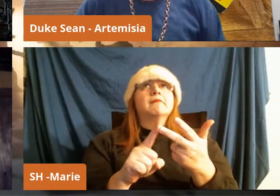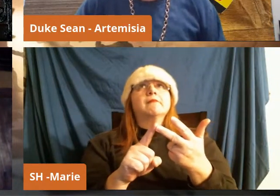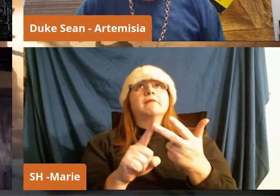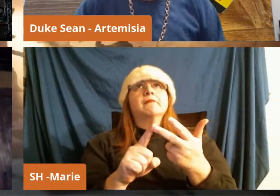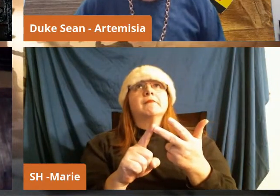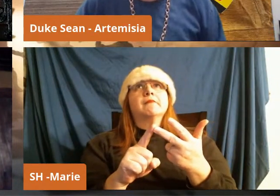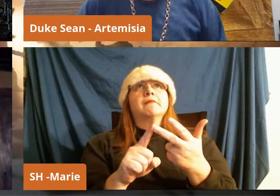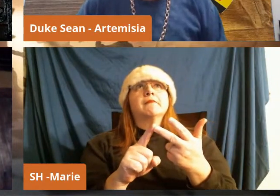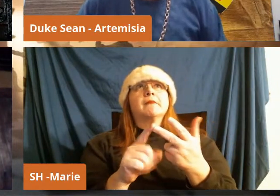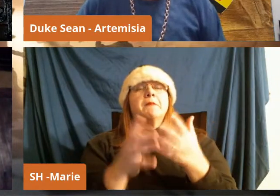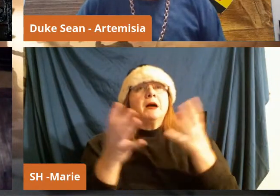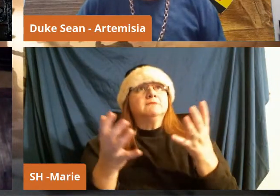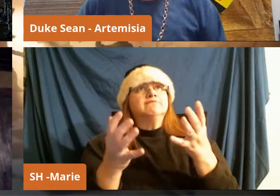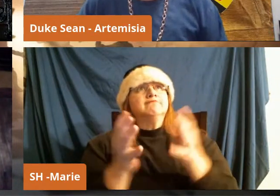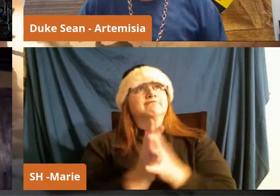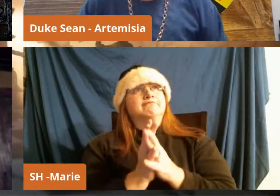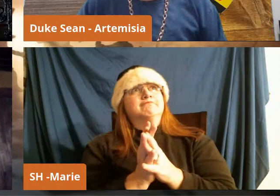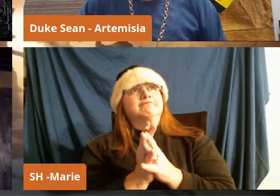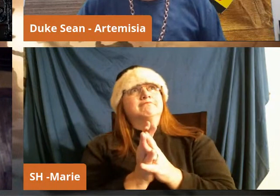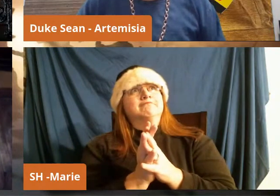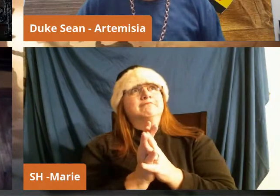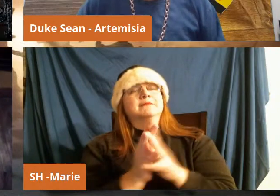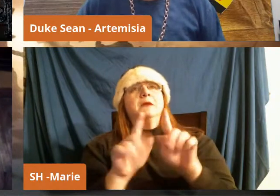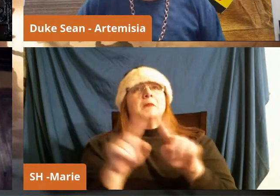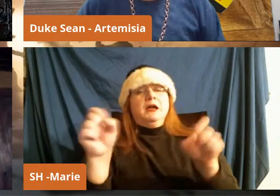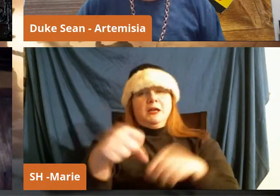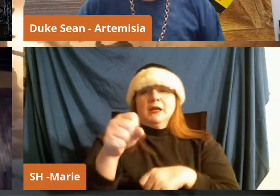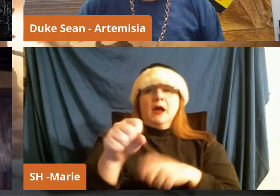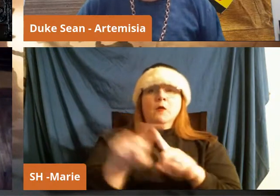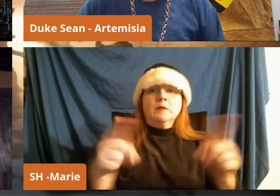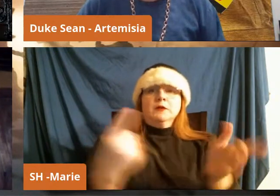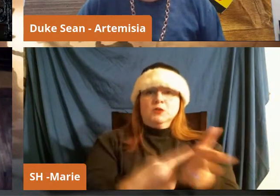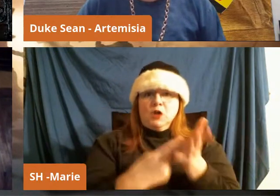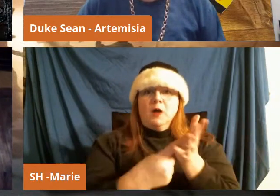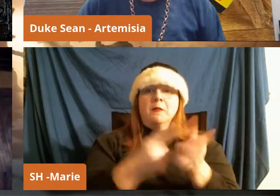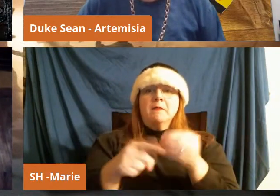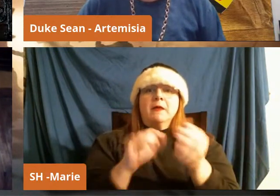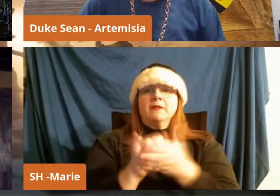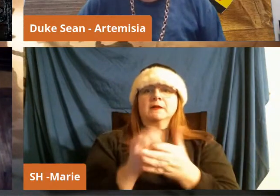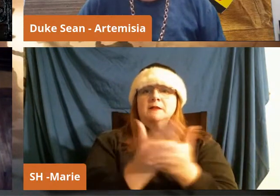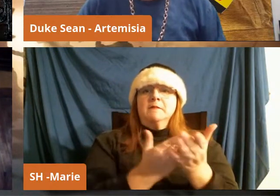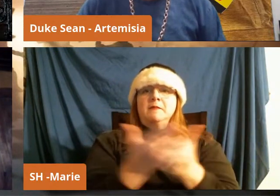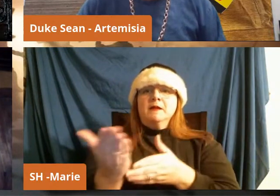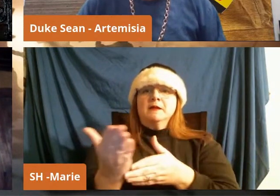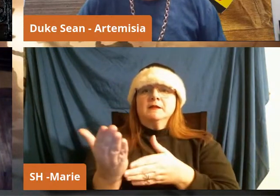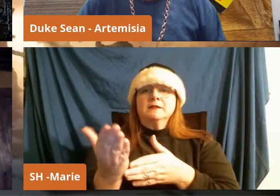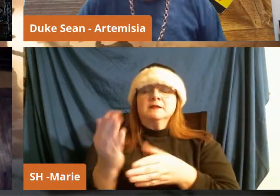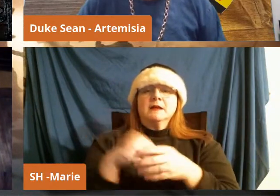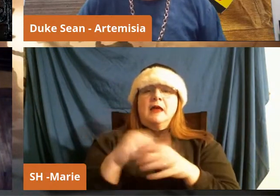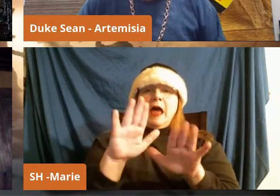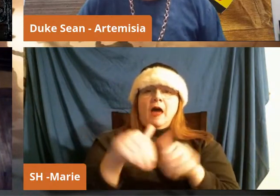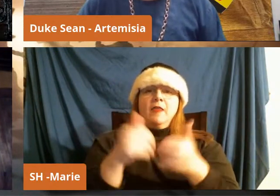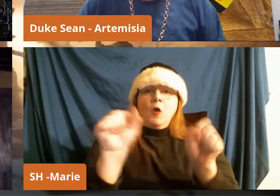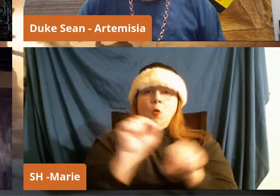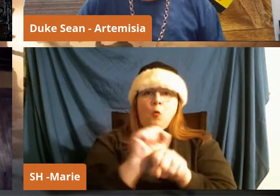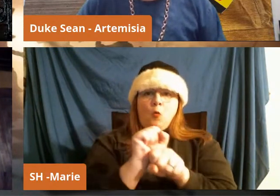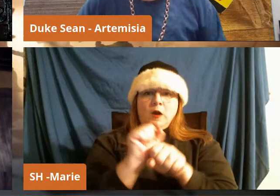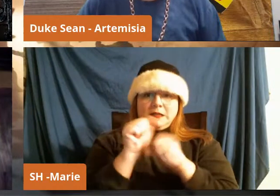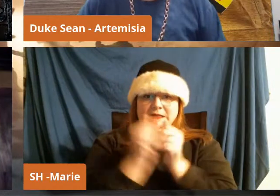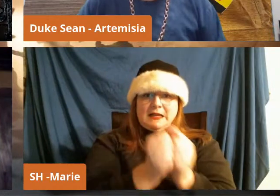Got a bunch. But yeah, we'll be talking about some of those things and how they all work